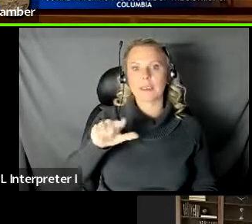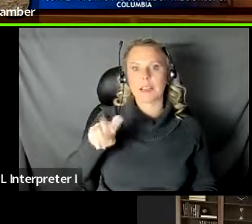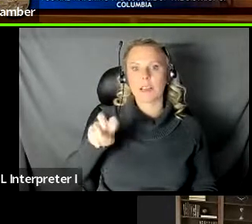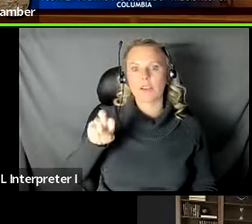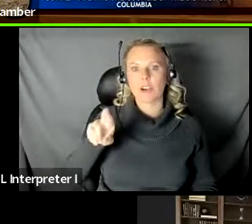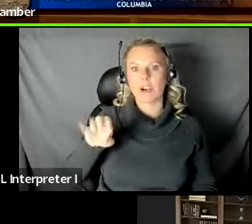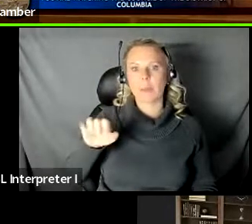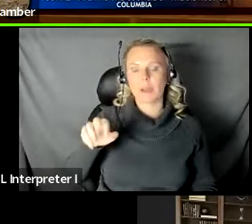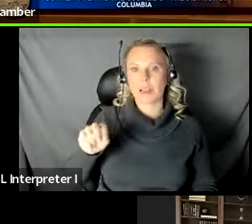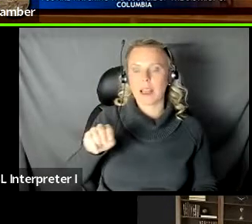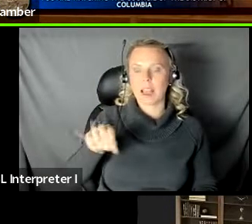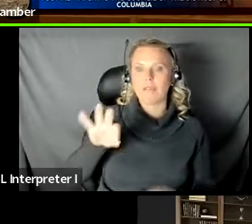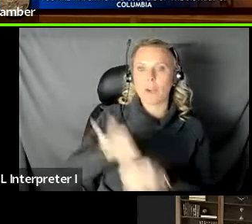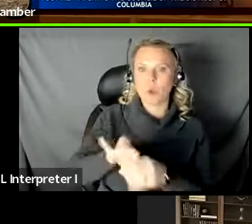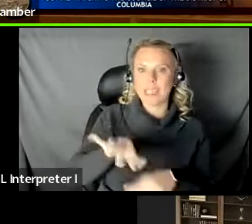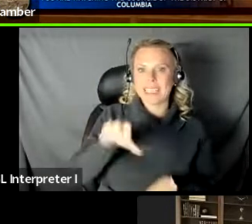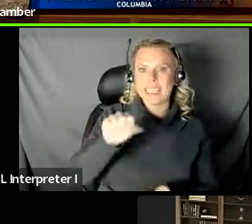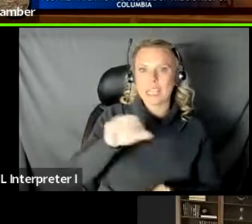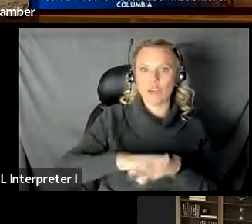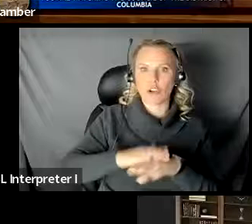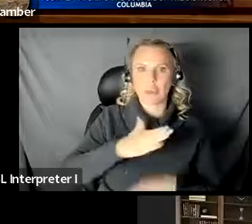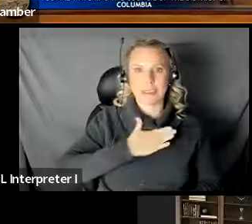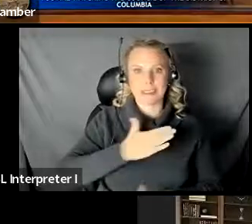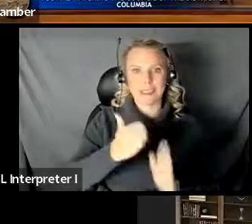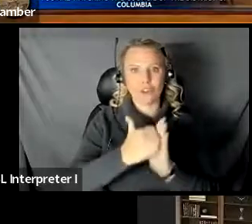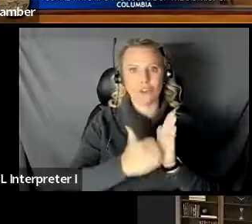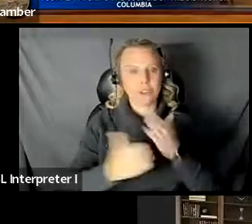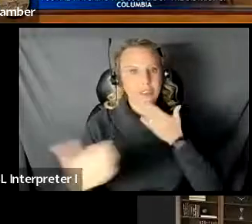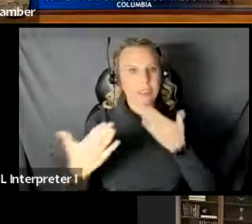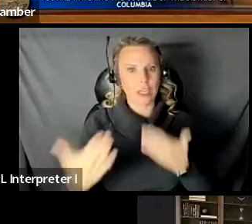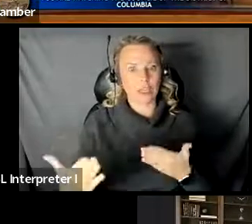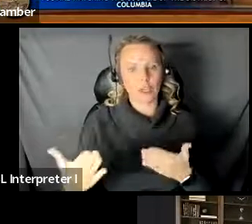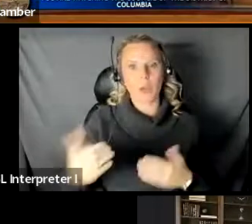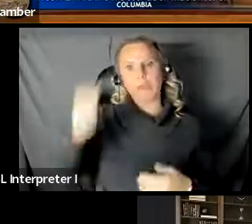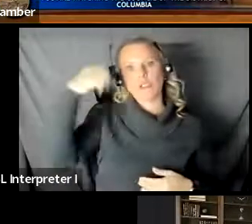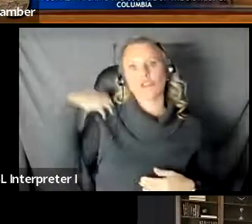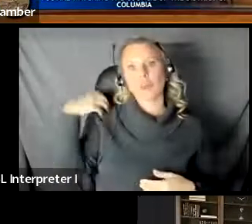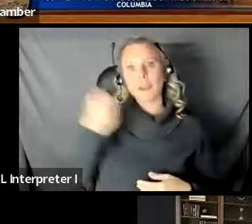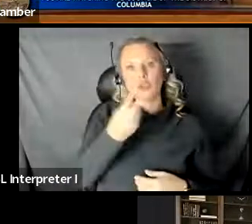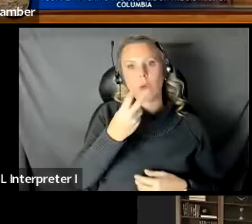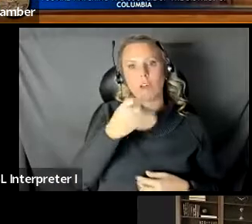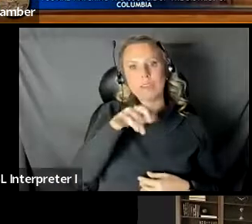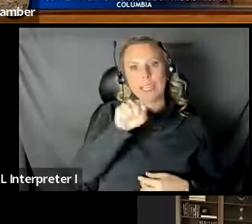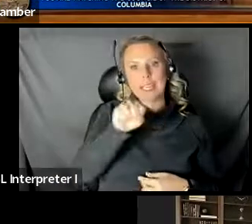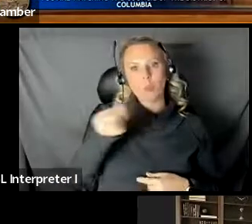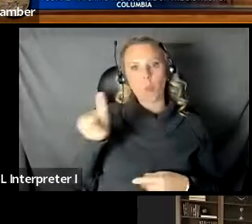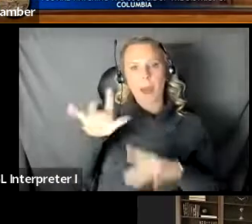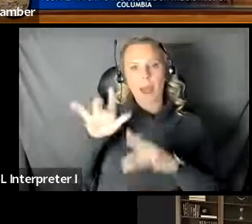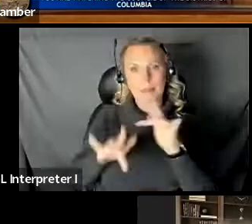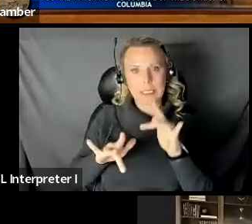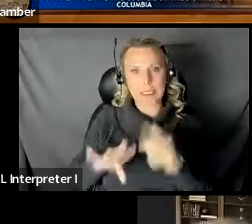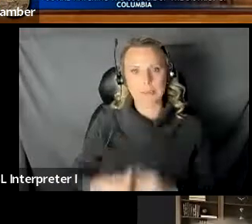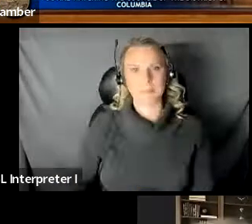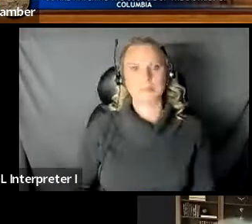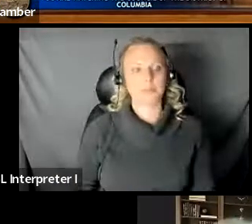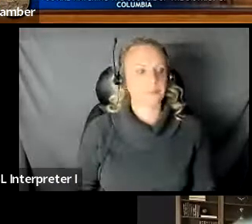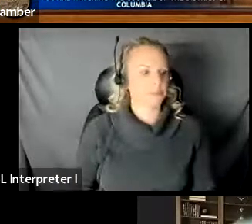I'm voting yes on the consent agenda. thank you. Mr. Chairman, there are 12 yeses and 1 absent.